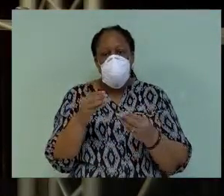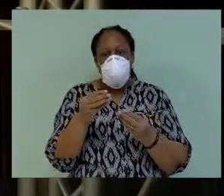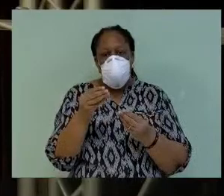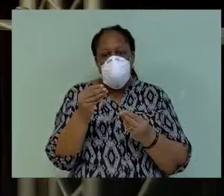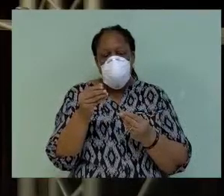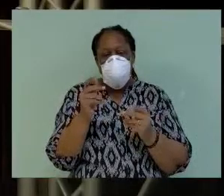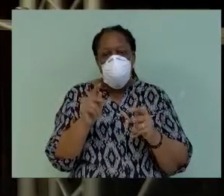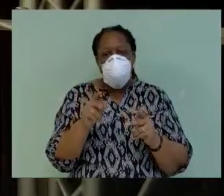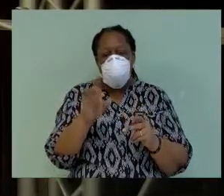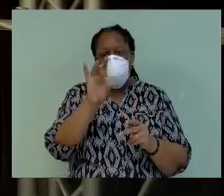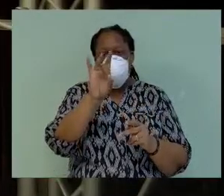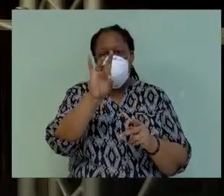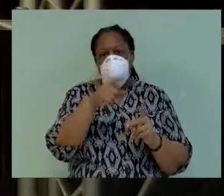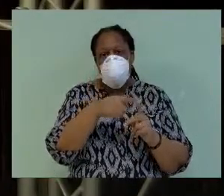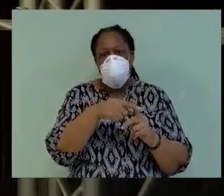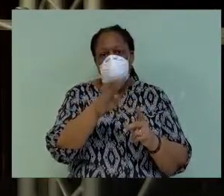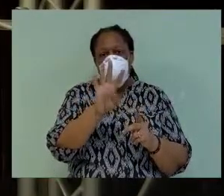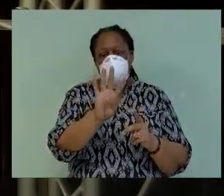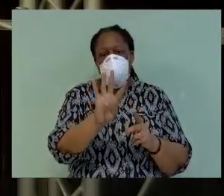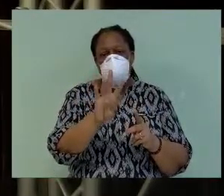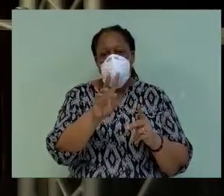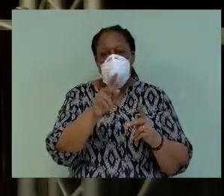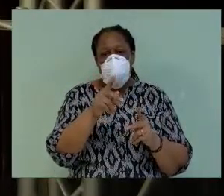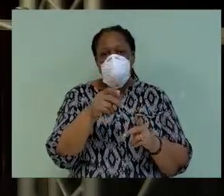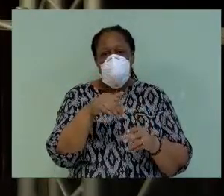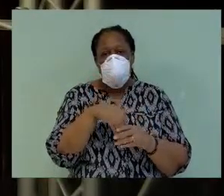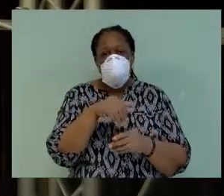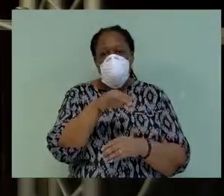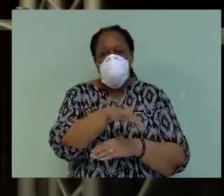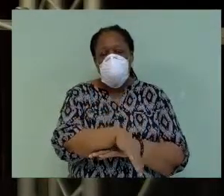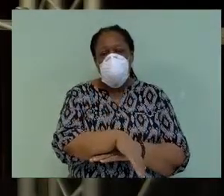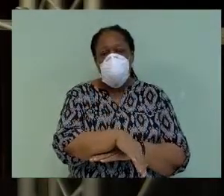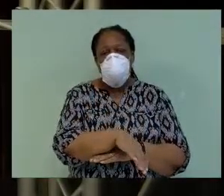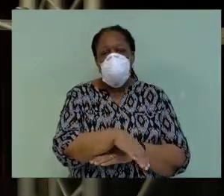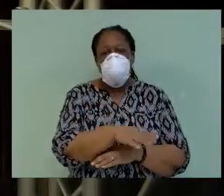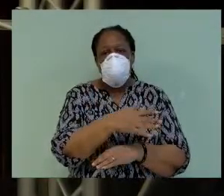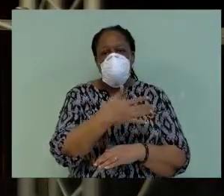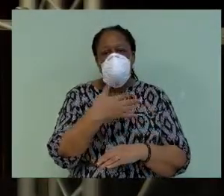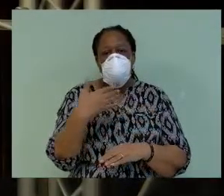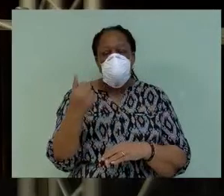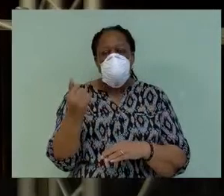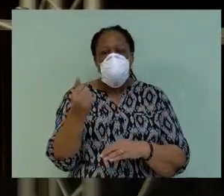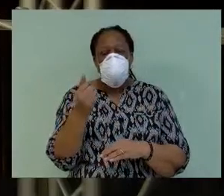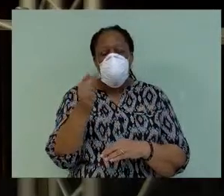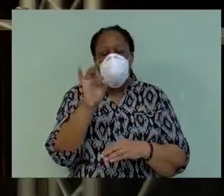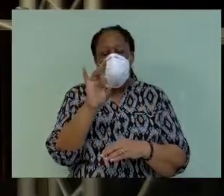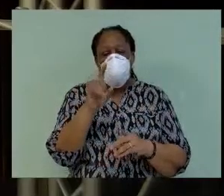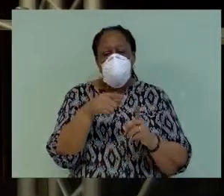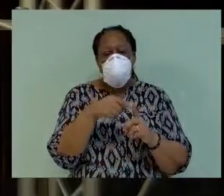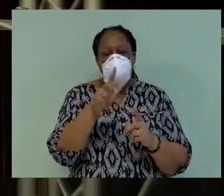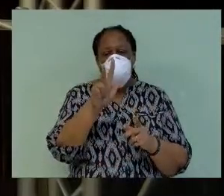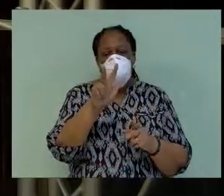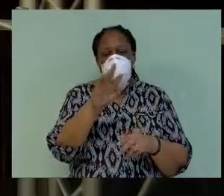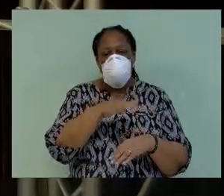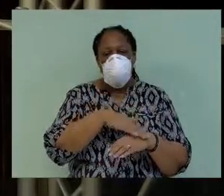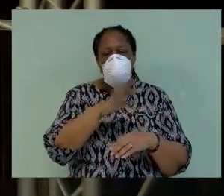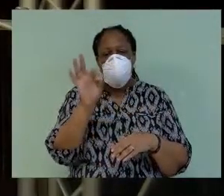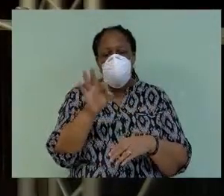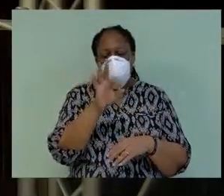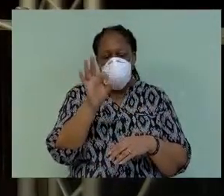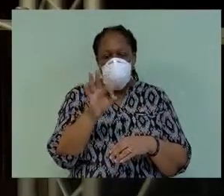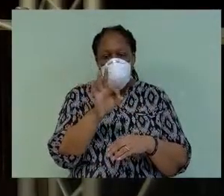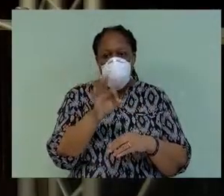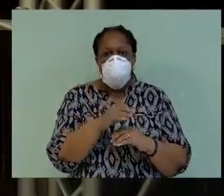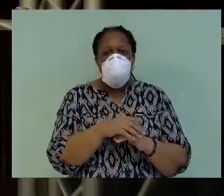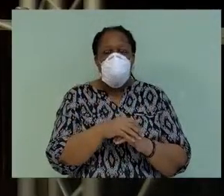4 p.m. Monday to Thursday and 8 a.m. to 3 p.m. on Fridays. The following measures